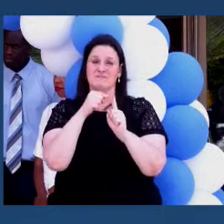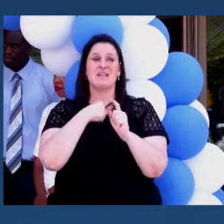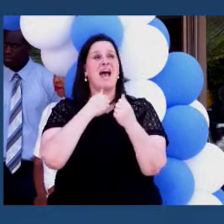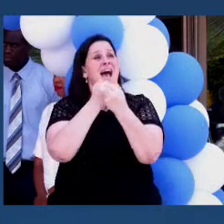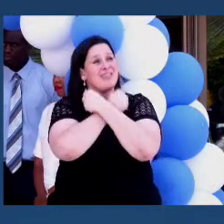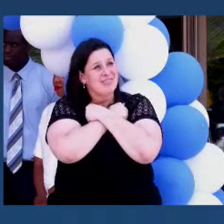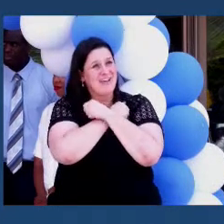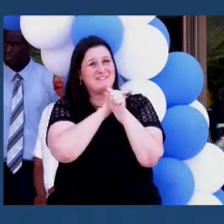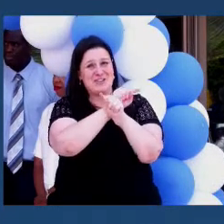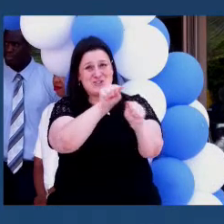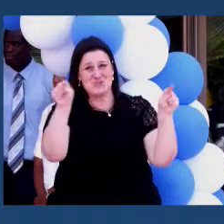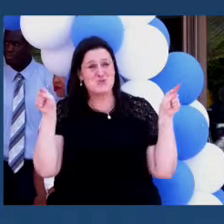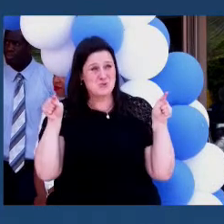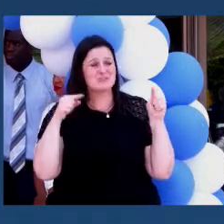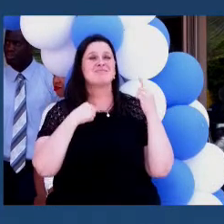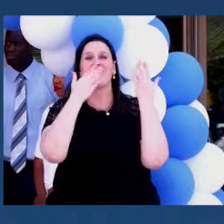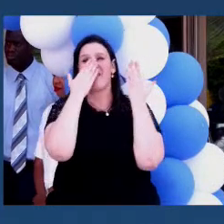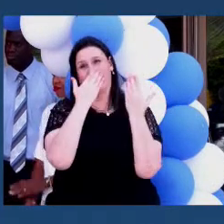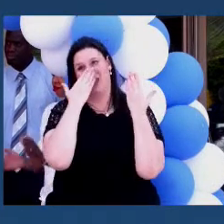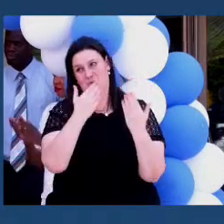you, and I thank you.